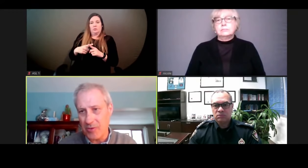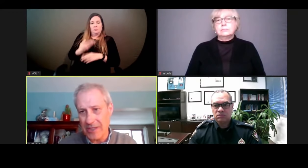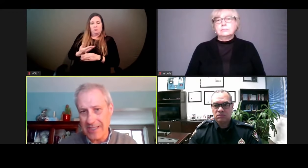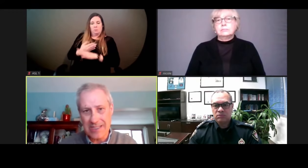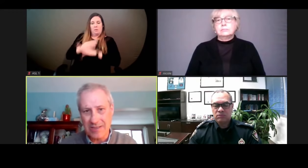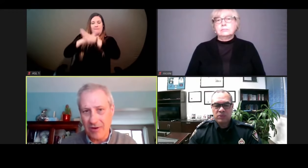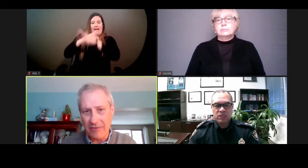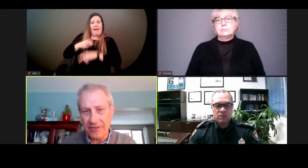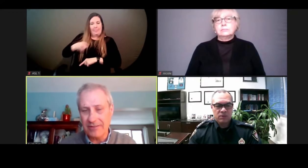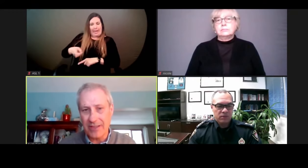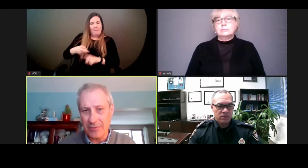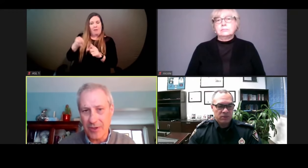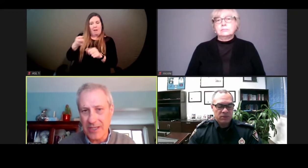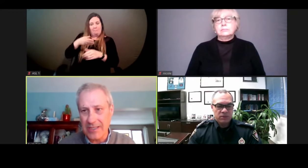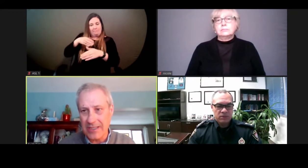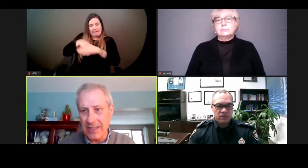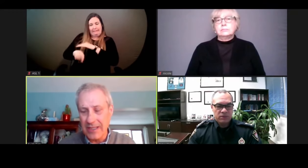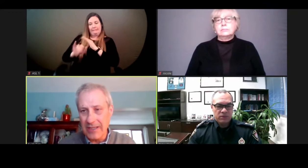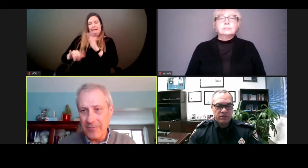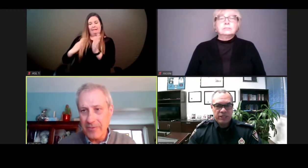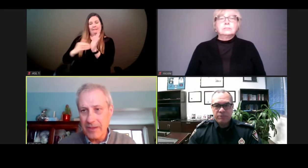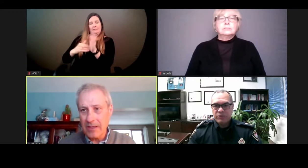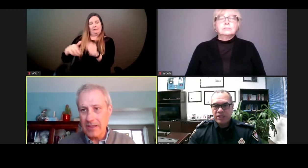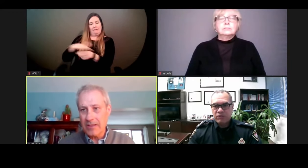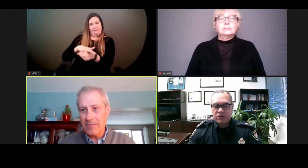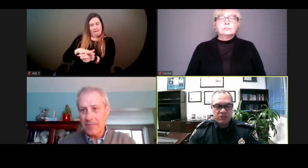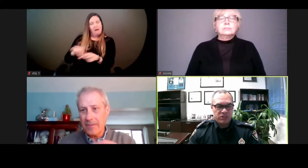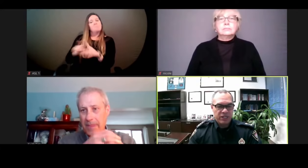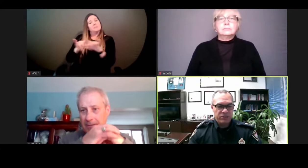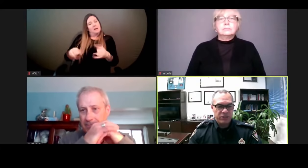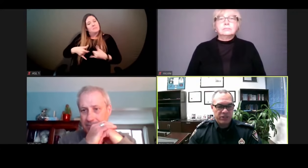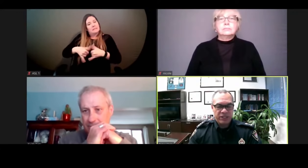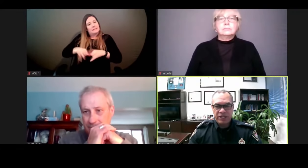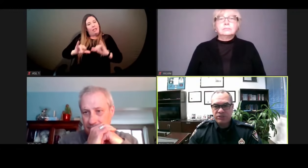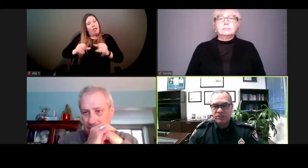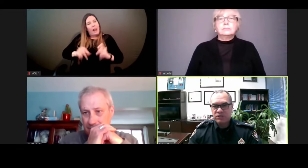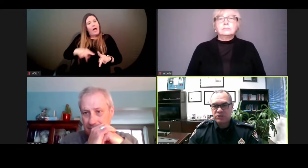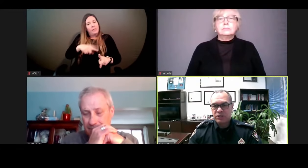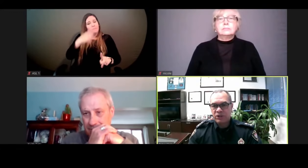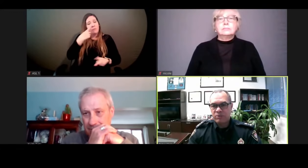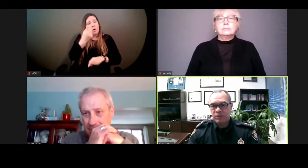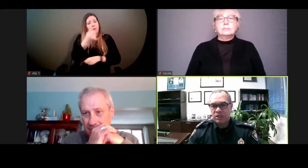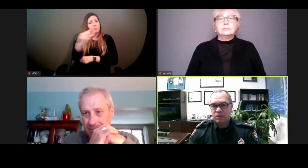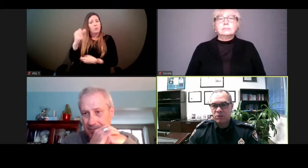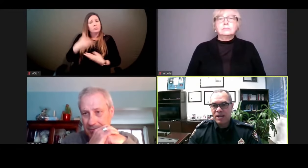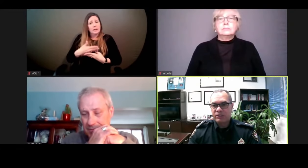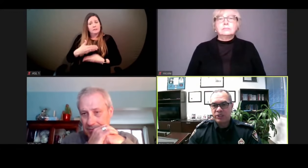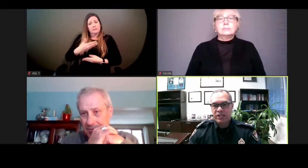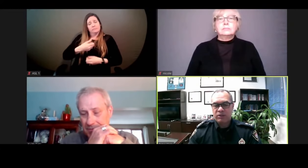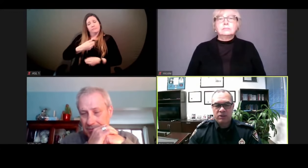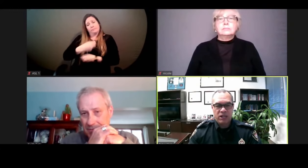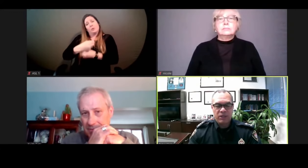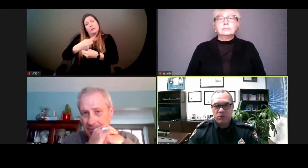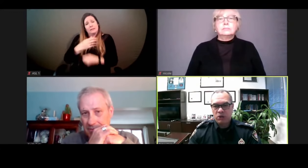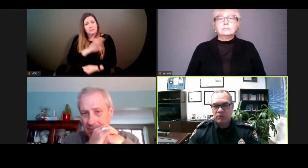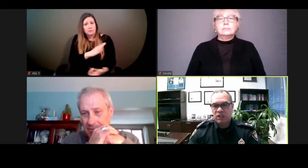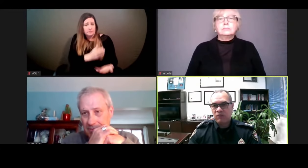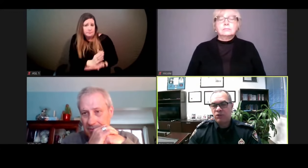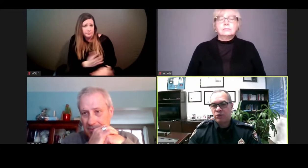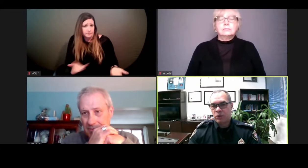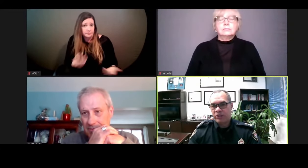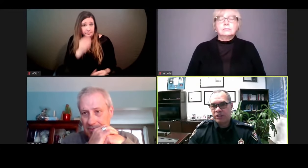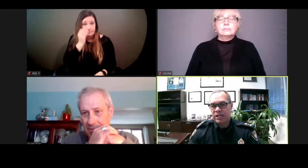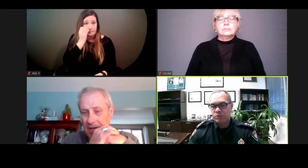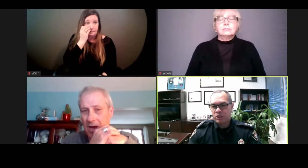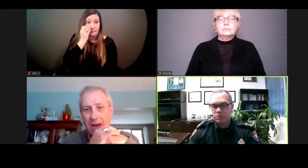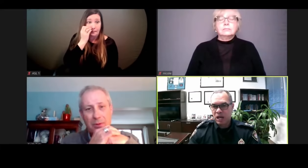them to protest as they're lawfully allowed to protest? Thank you very much, Councillor. I think I addressed this earlier on, but I'll go back to it again. I'm not aware of a lawful